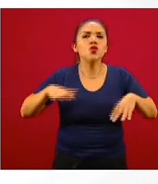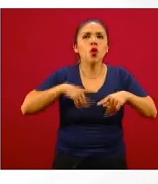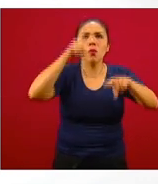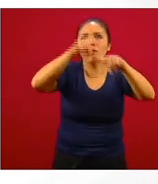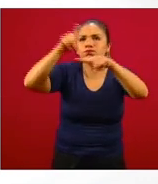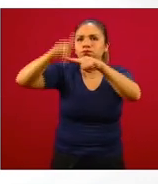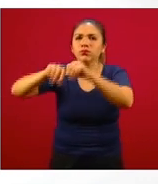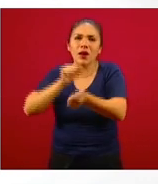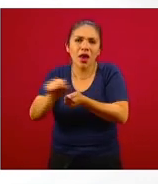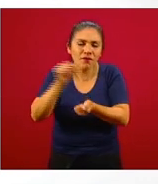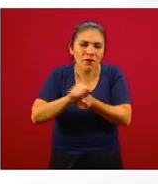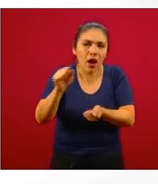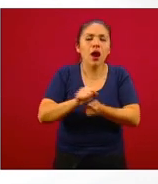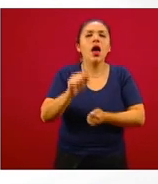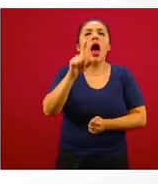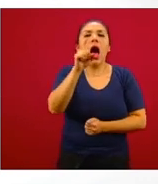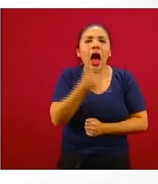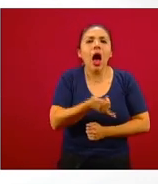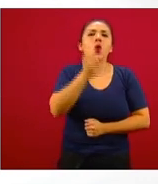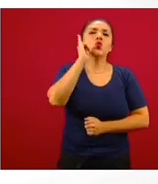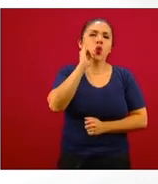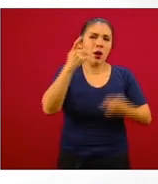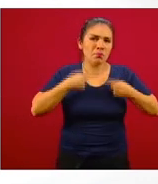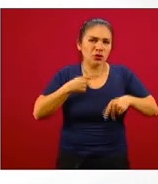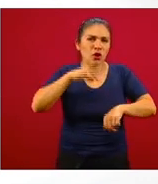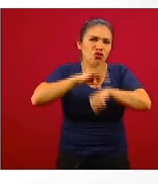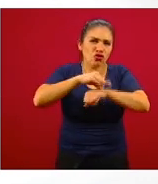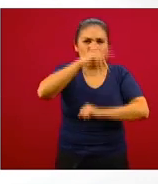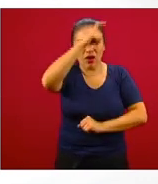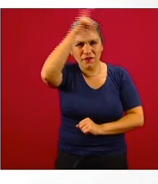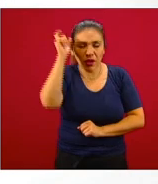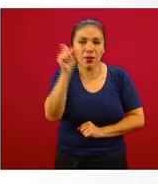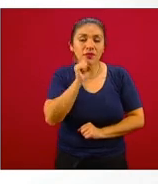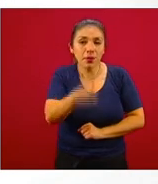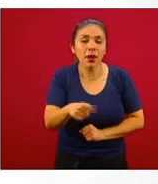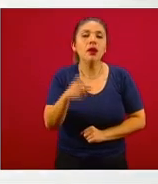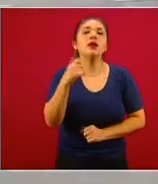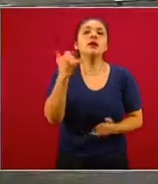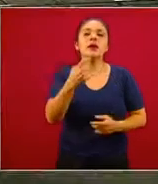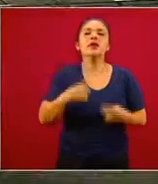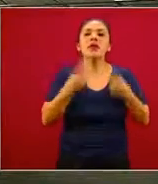garbage for all of our health professionals.